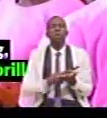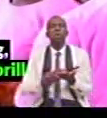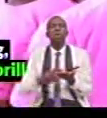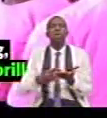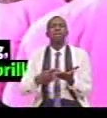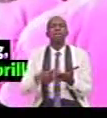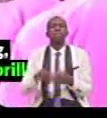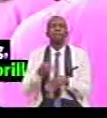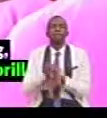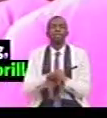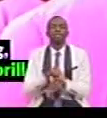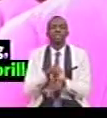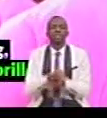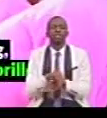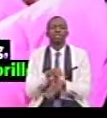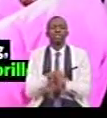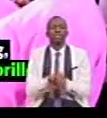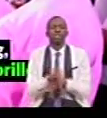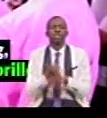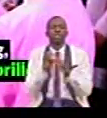holy message